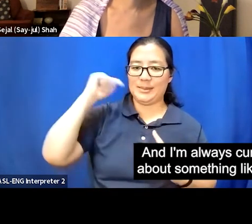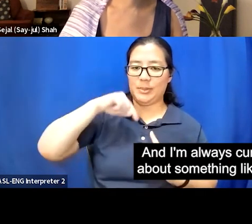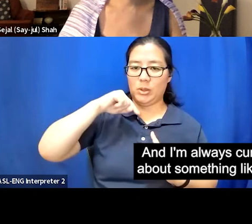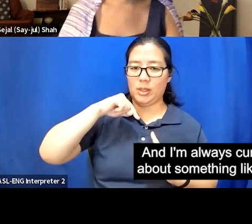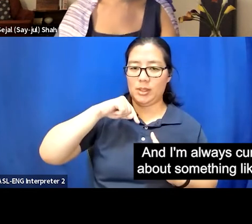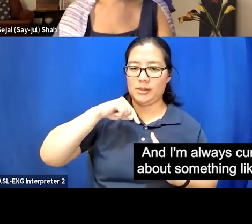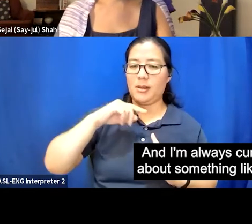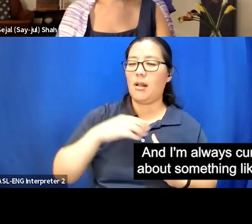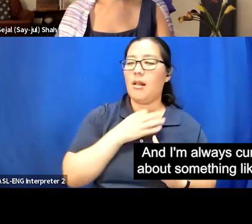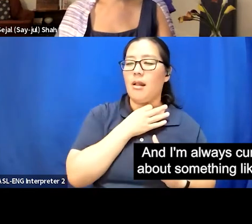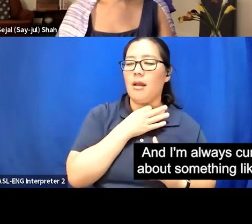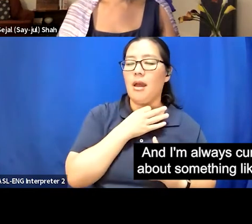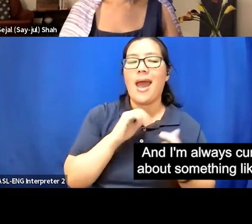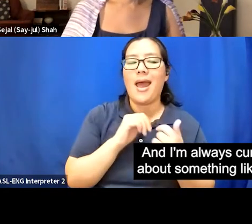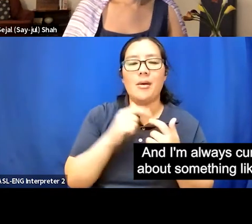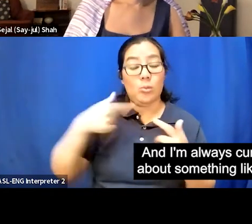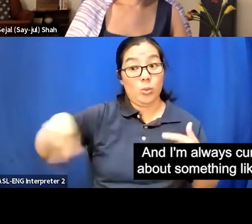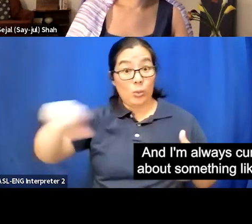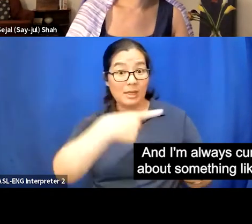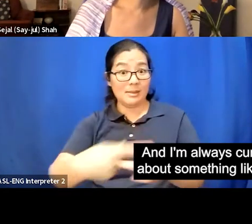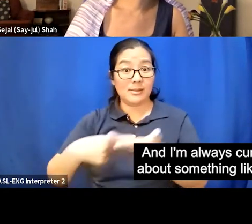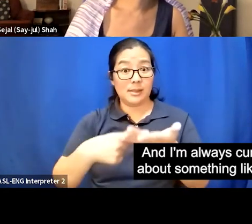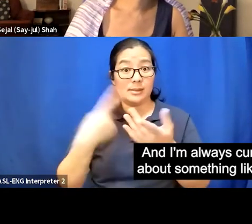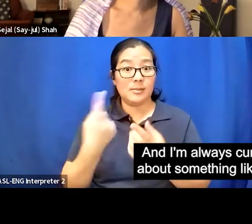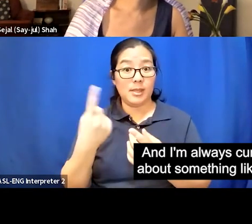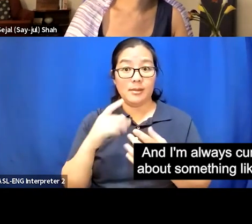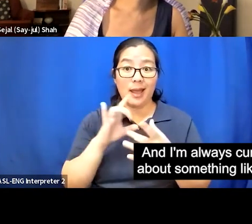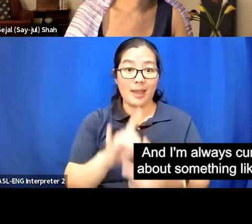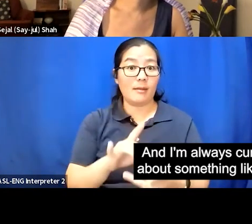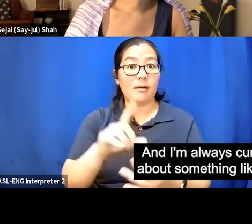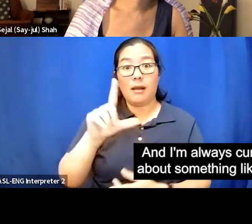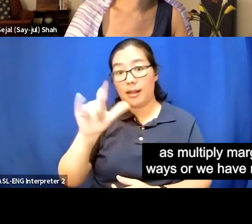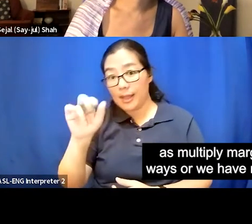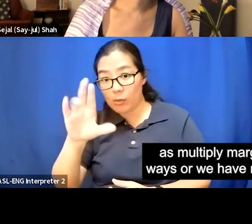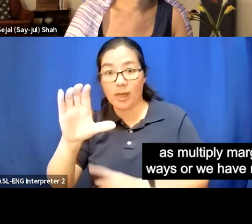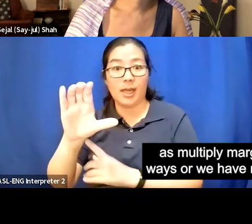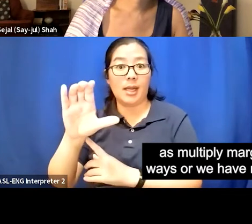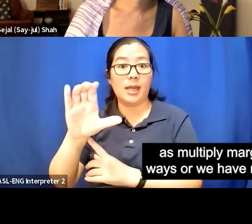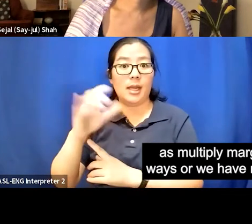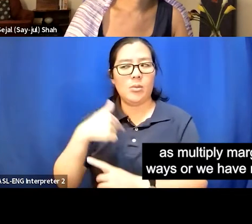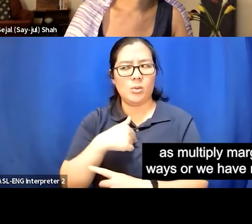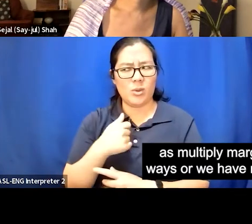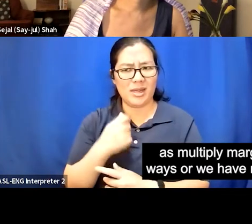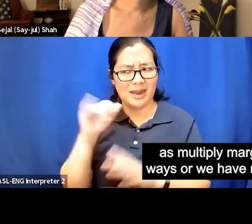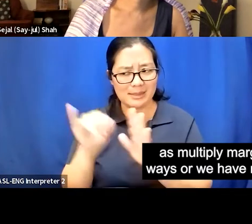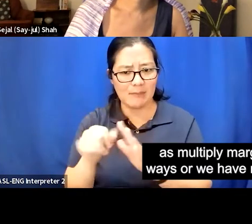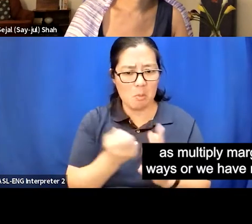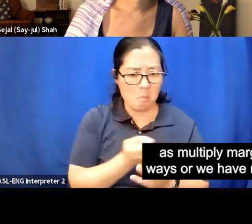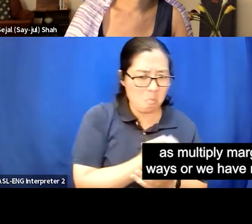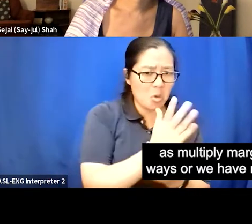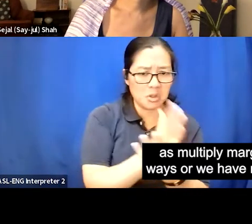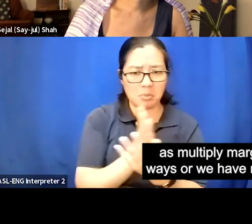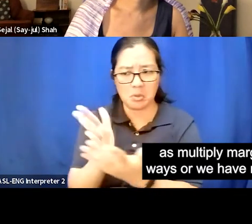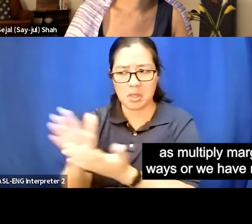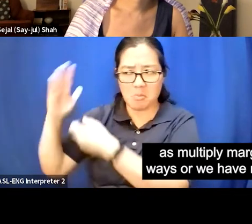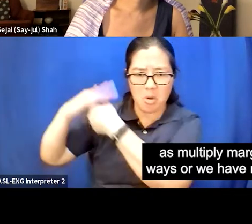always curious whenever we talk about something like lyric, when we identify as multiply marginalized in different ways, or